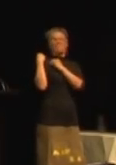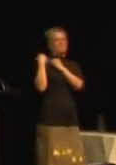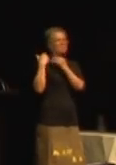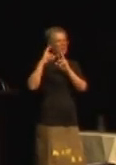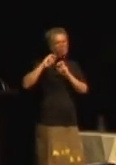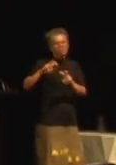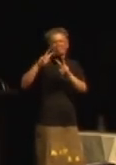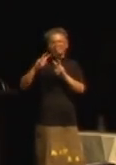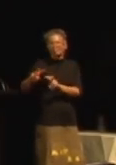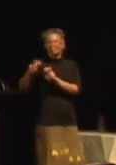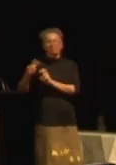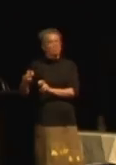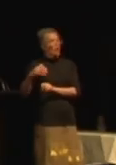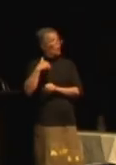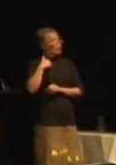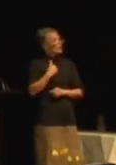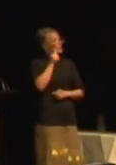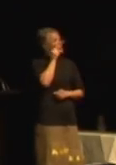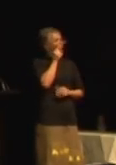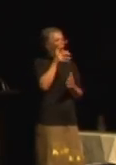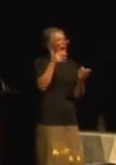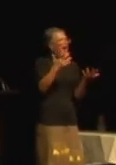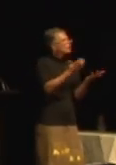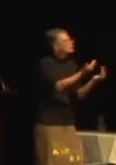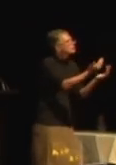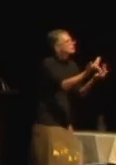what our baseline is, and we need to be able to track change over time.